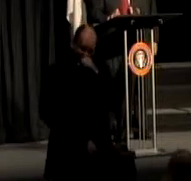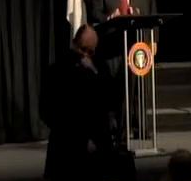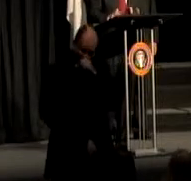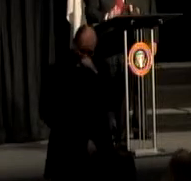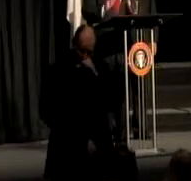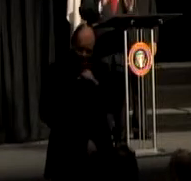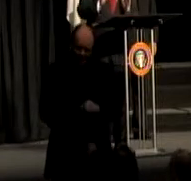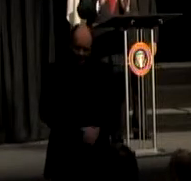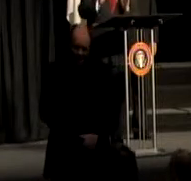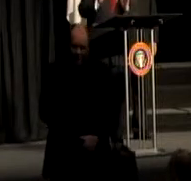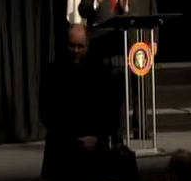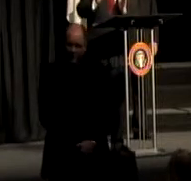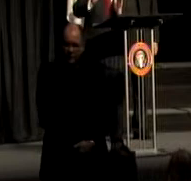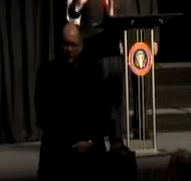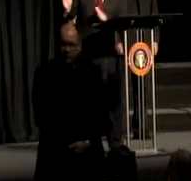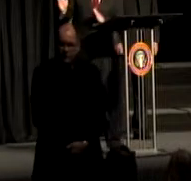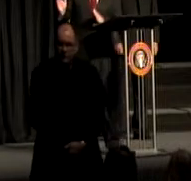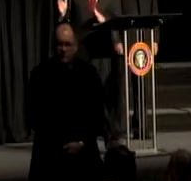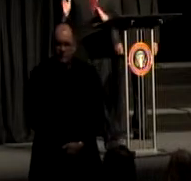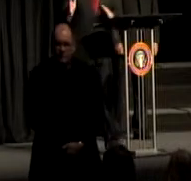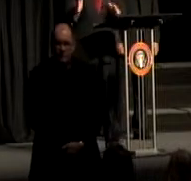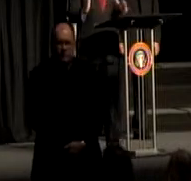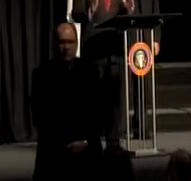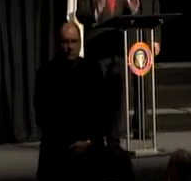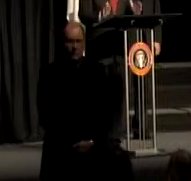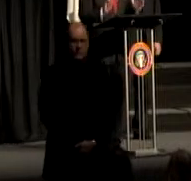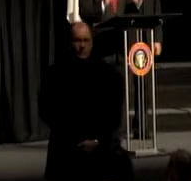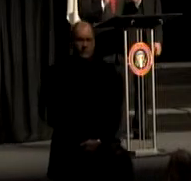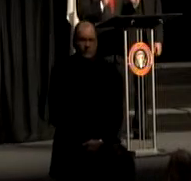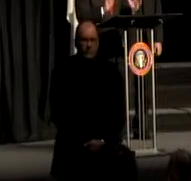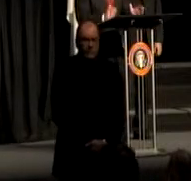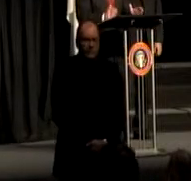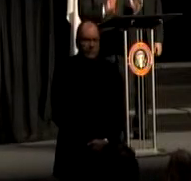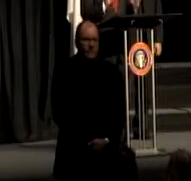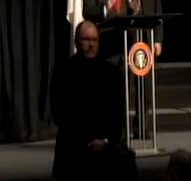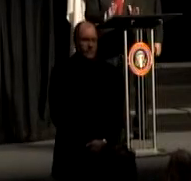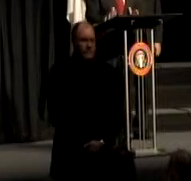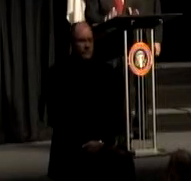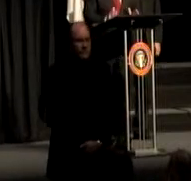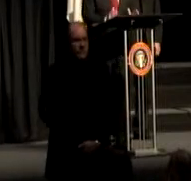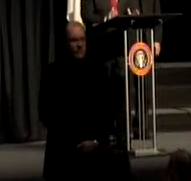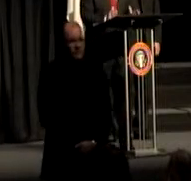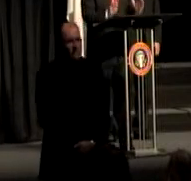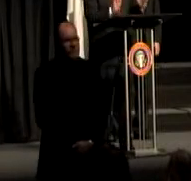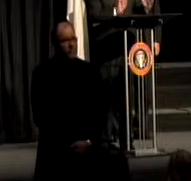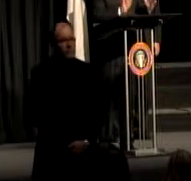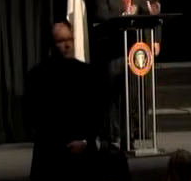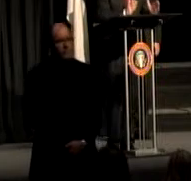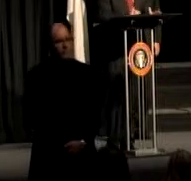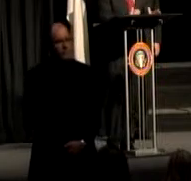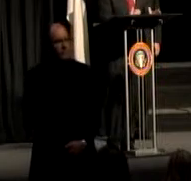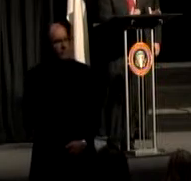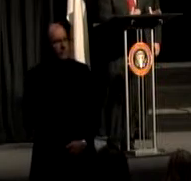Super Bowls. I was the biggest fan when they were winning. You know what? If they're 0 and 16 I'm